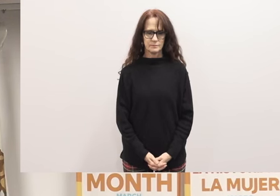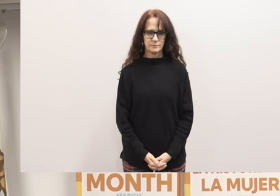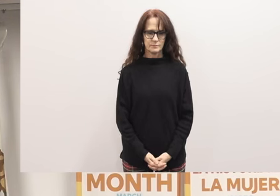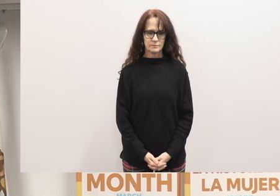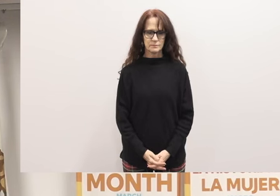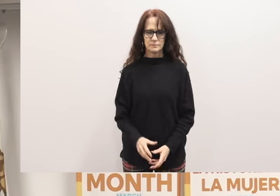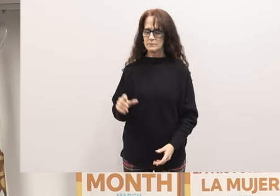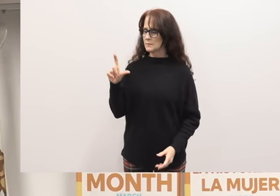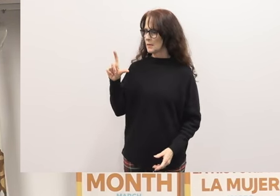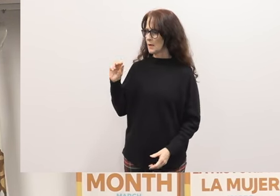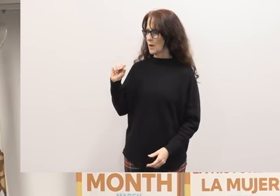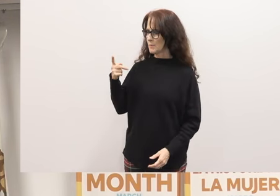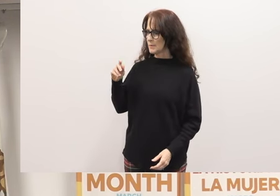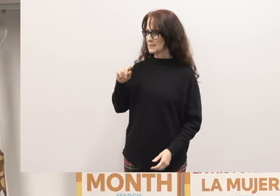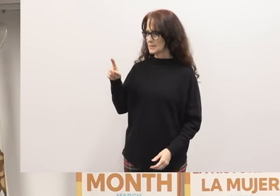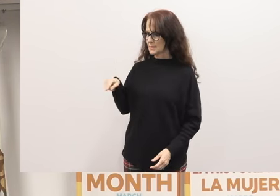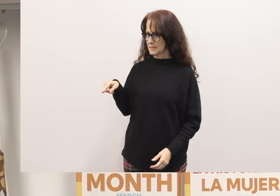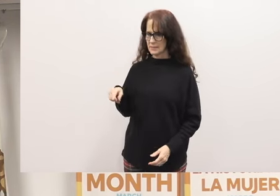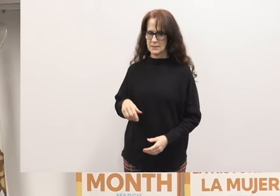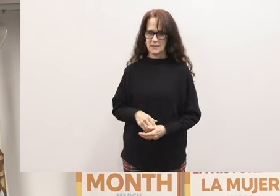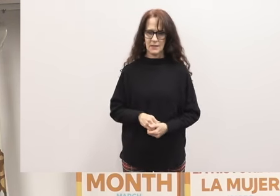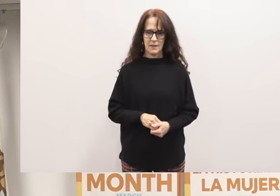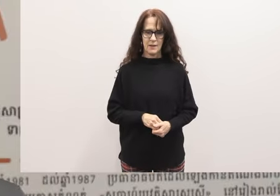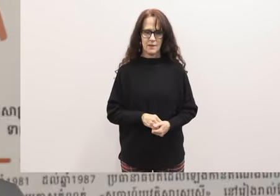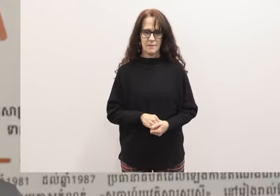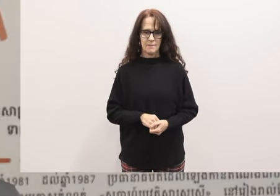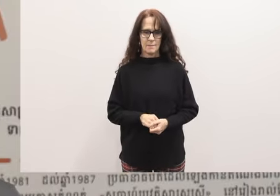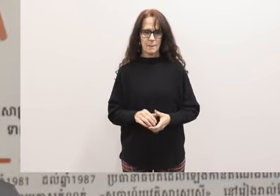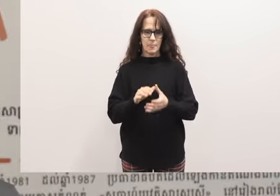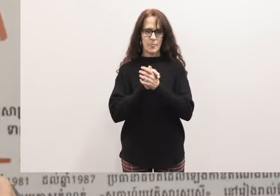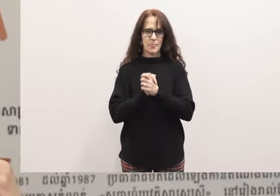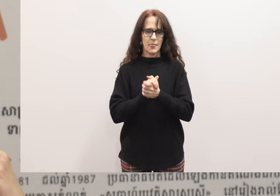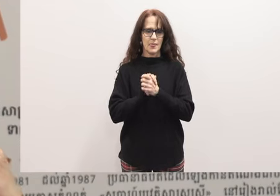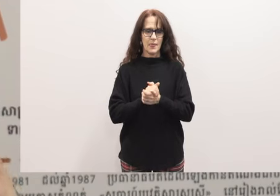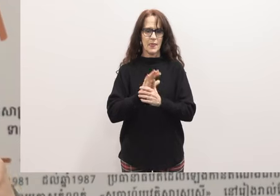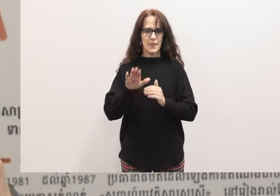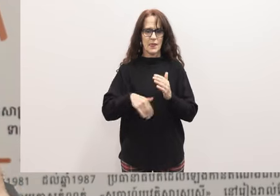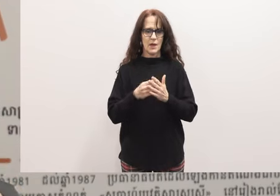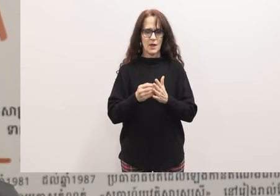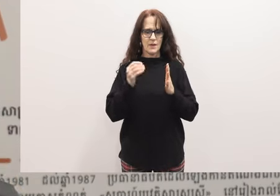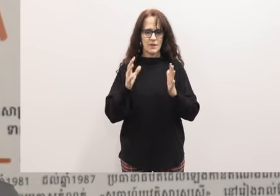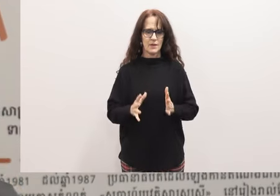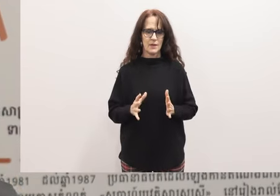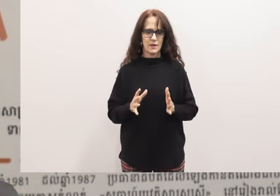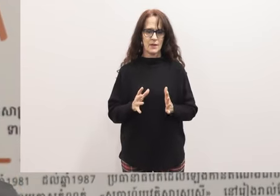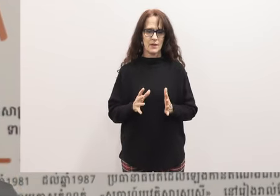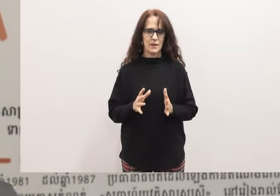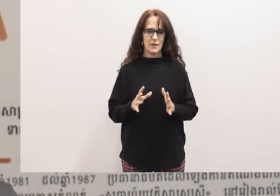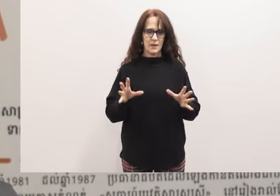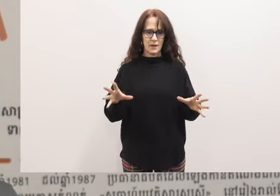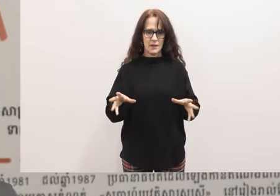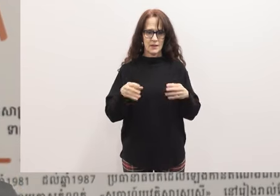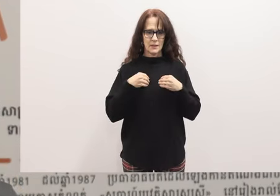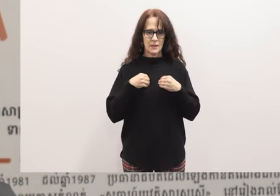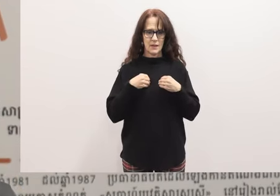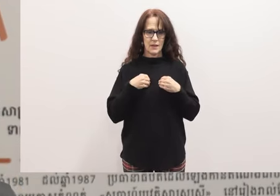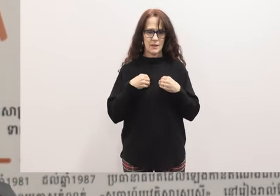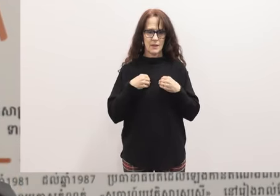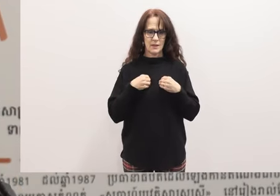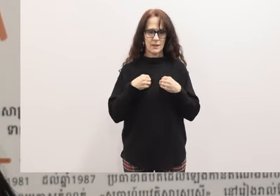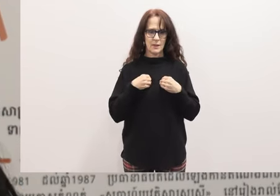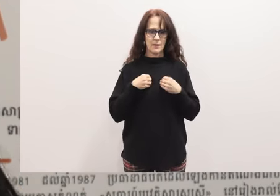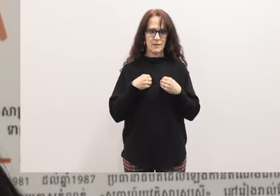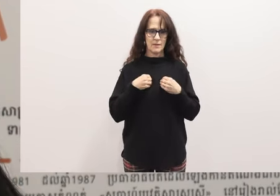Thank you. Ms. Lopez? Yes, congratulations to all the students who are accepted to the middle or high